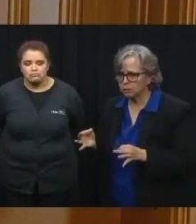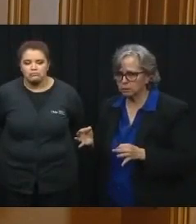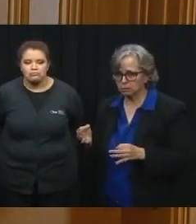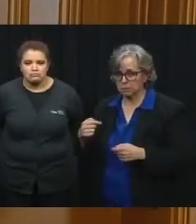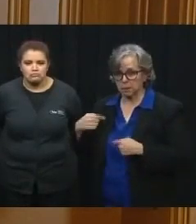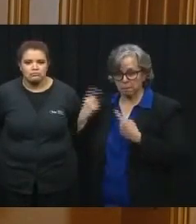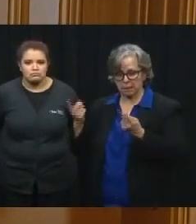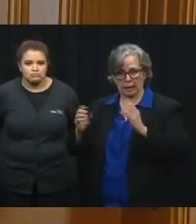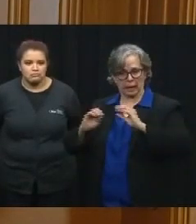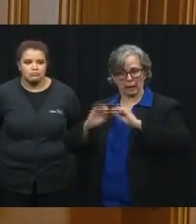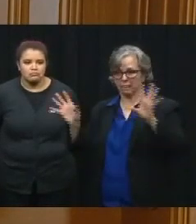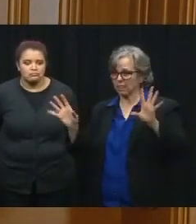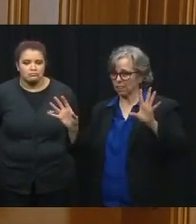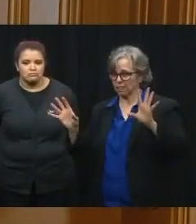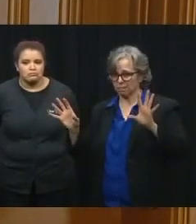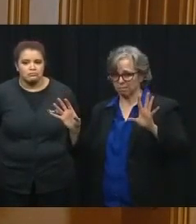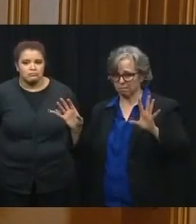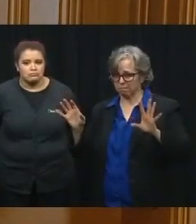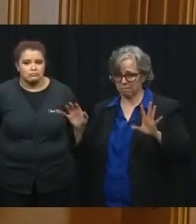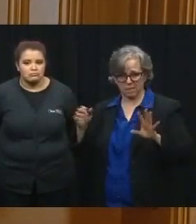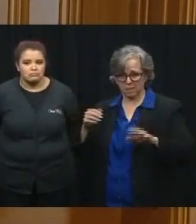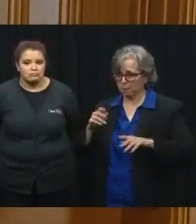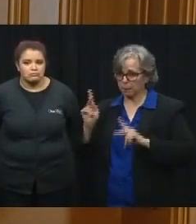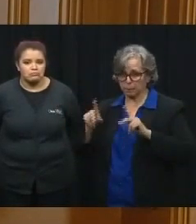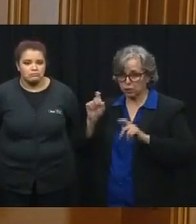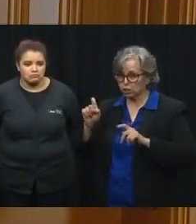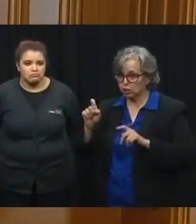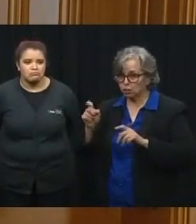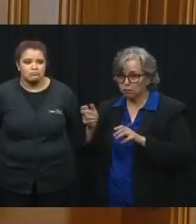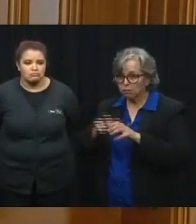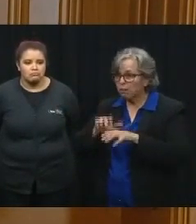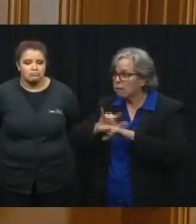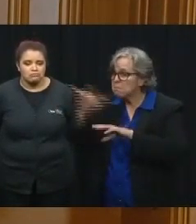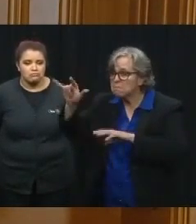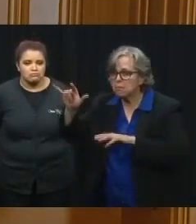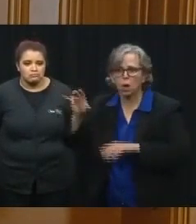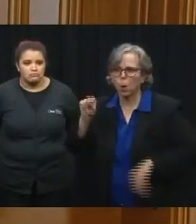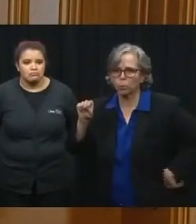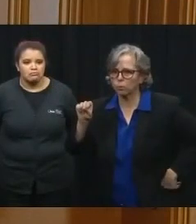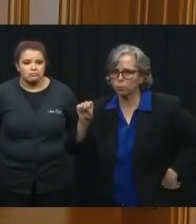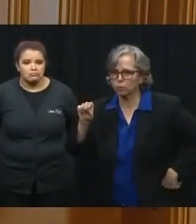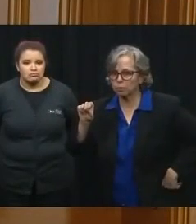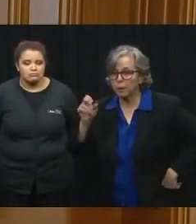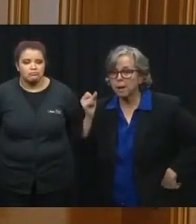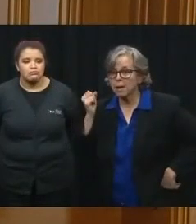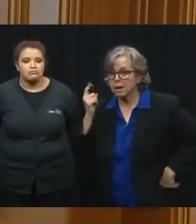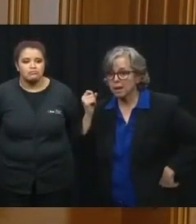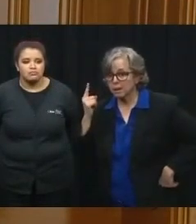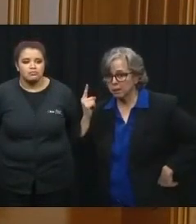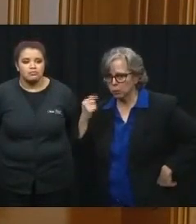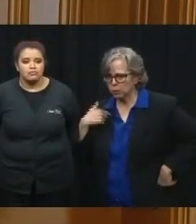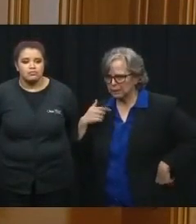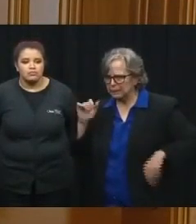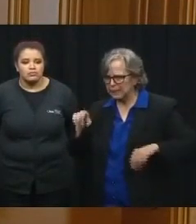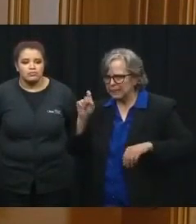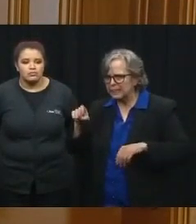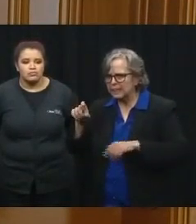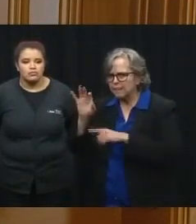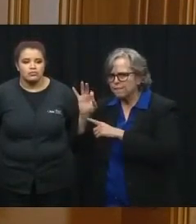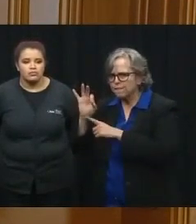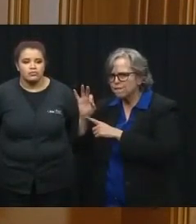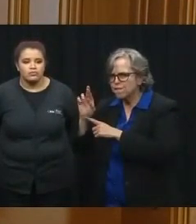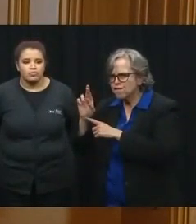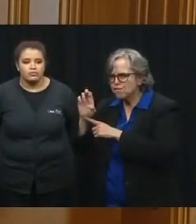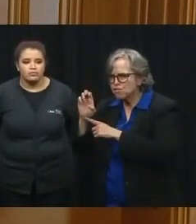passengers should be flying. We need freight. We have to have freight coming in. A lot of things come in